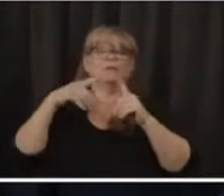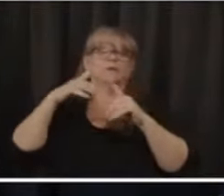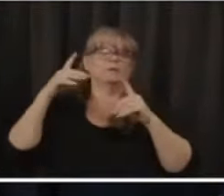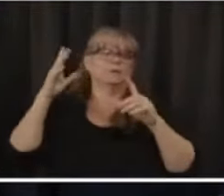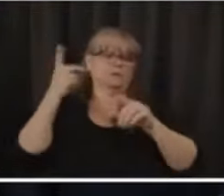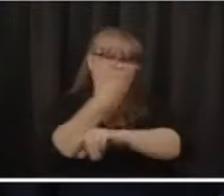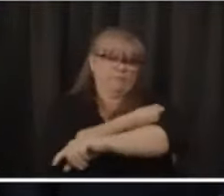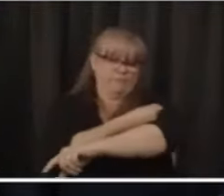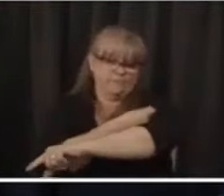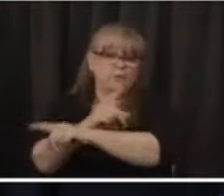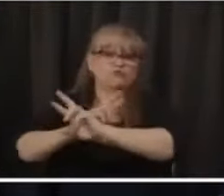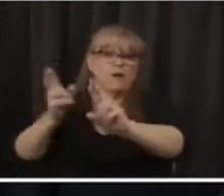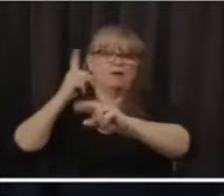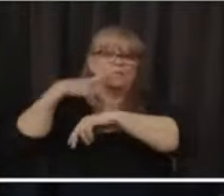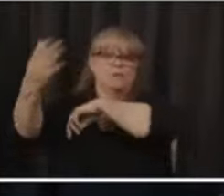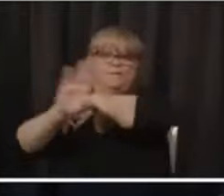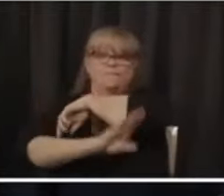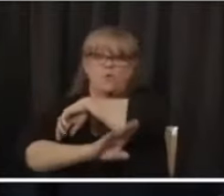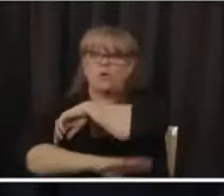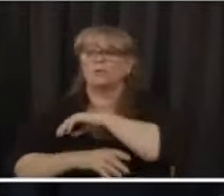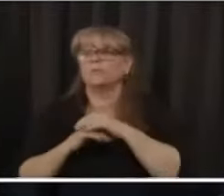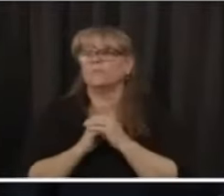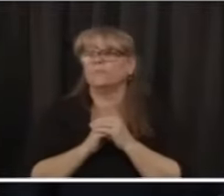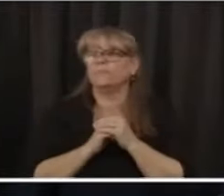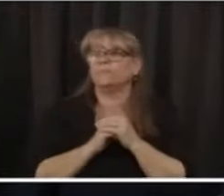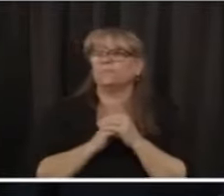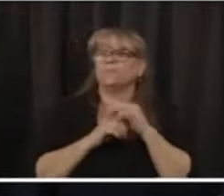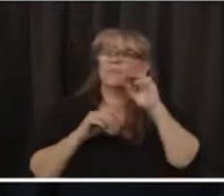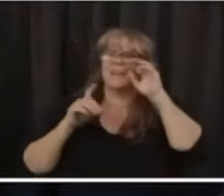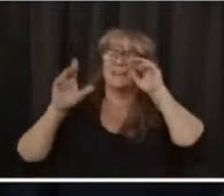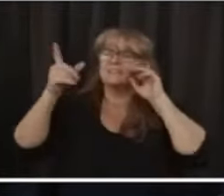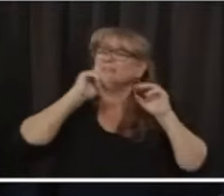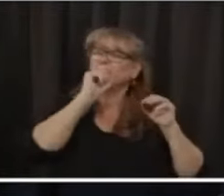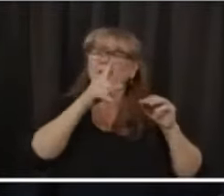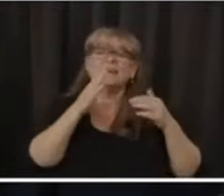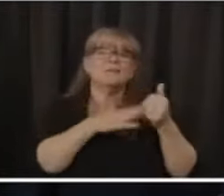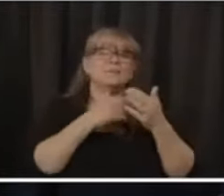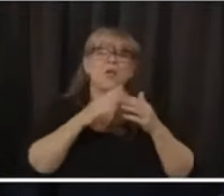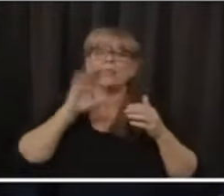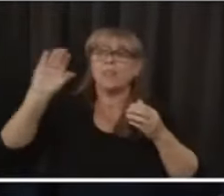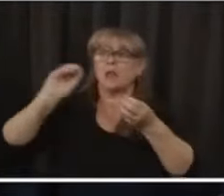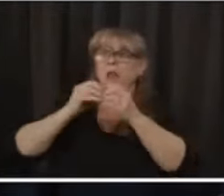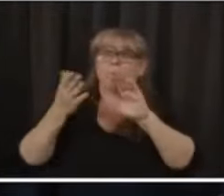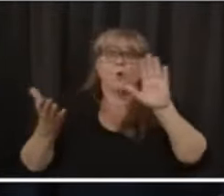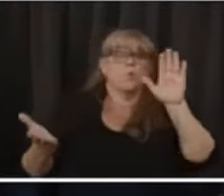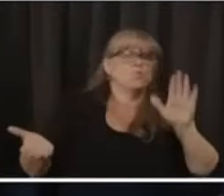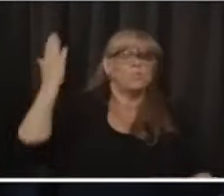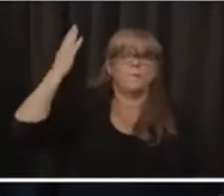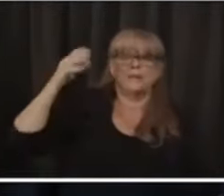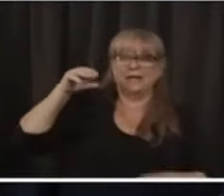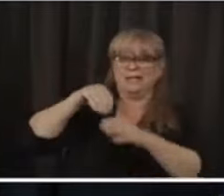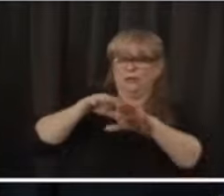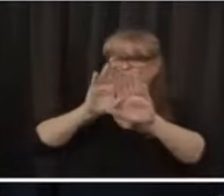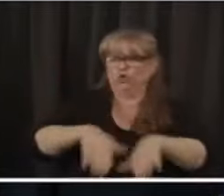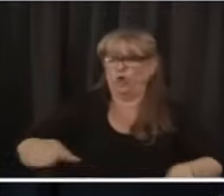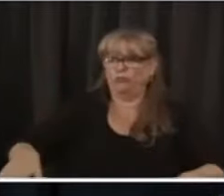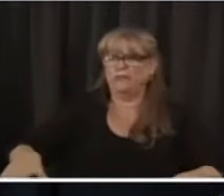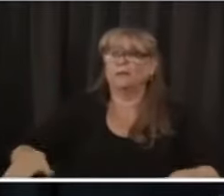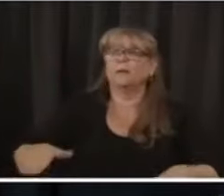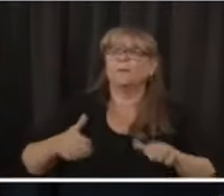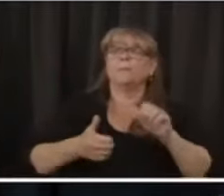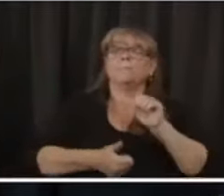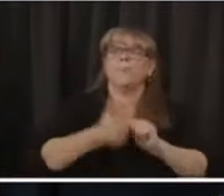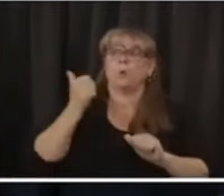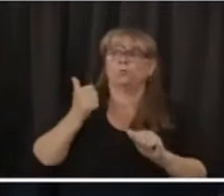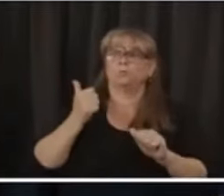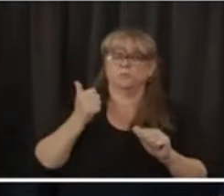with this new spike in cases within school-aged children, you're confident that most of the spread is happening outside of